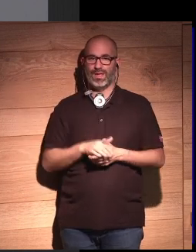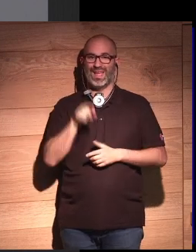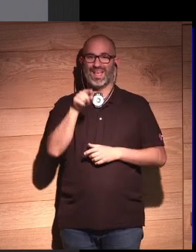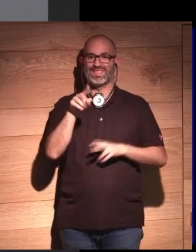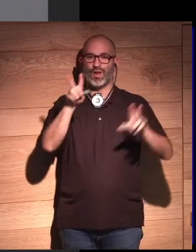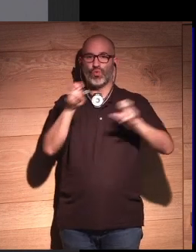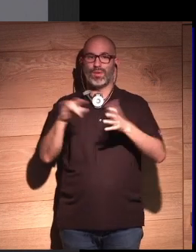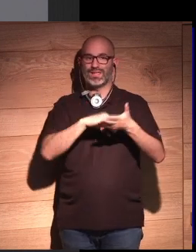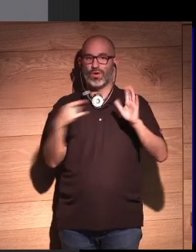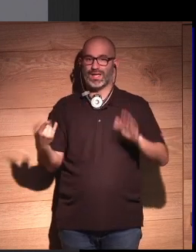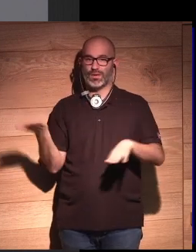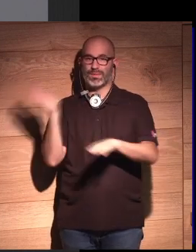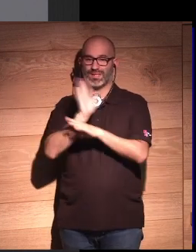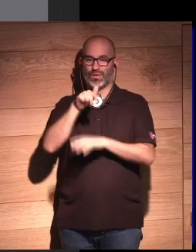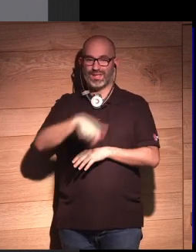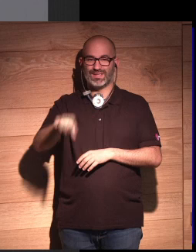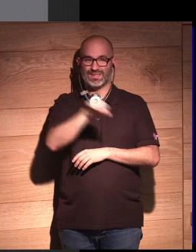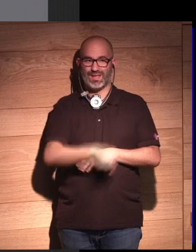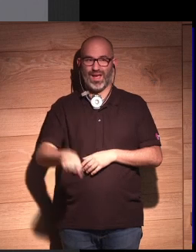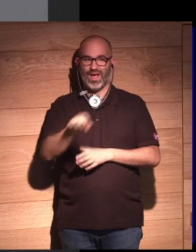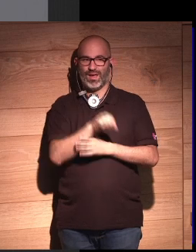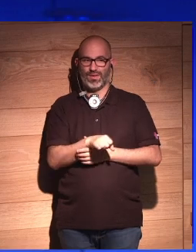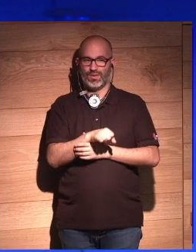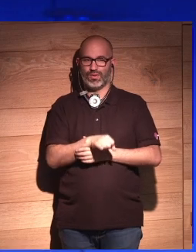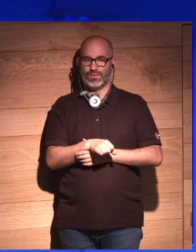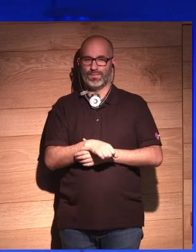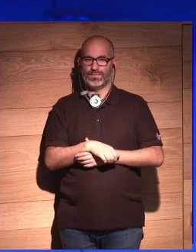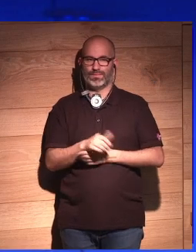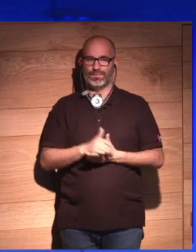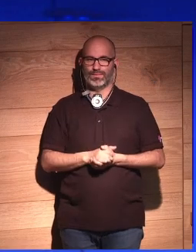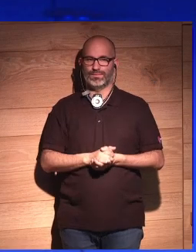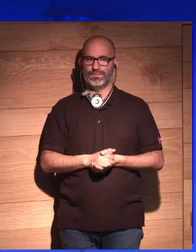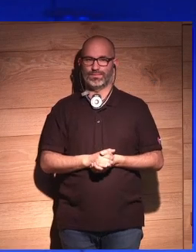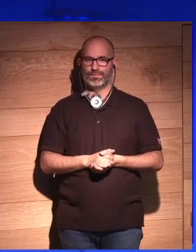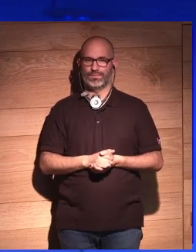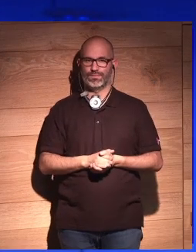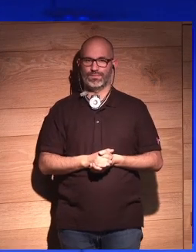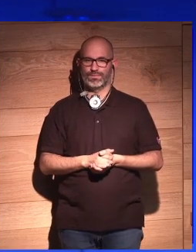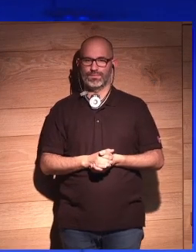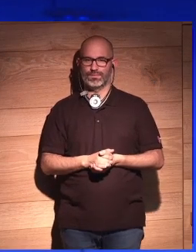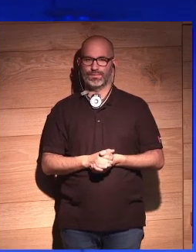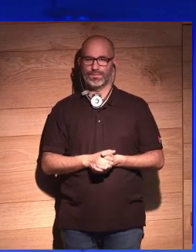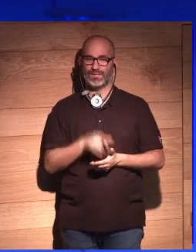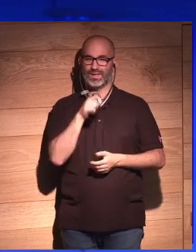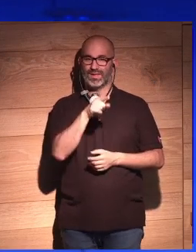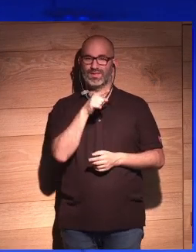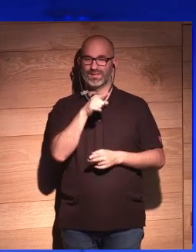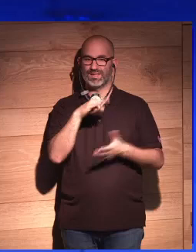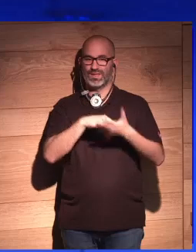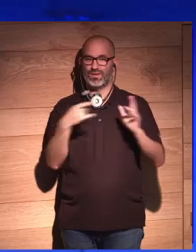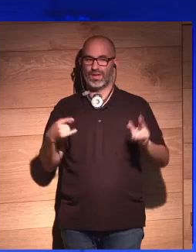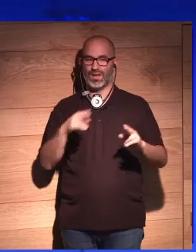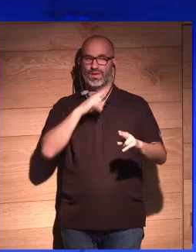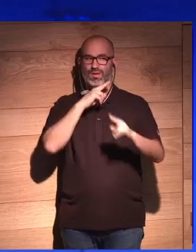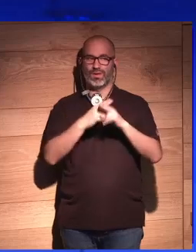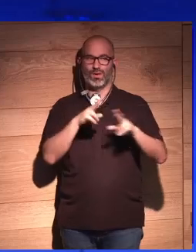year at New Frontier. Magic Leap is a company. If you follow this field, you have heard about